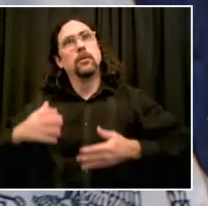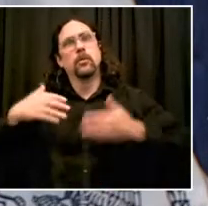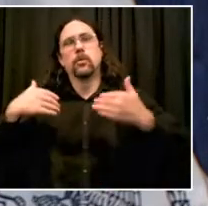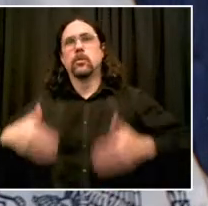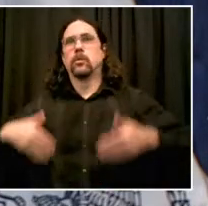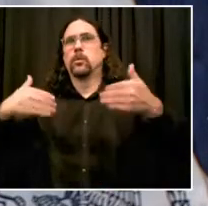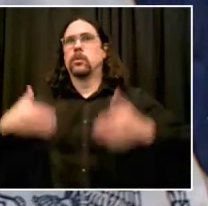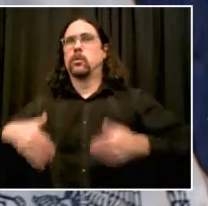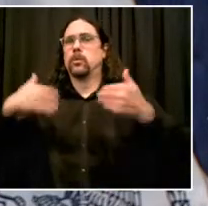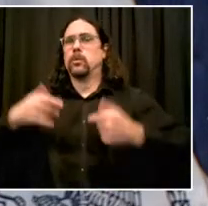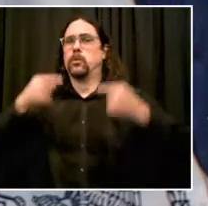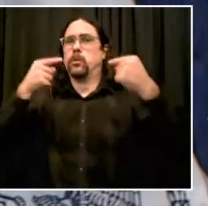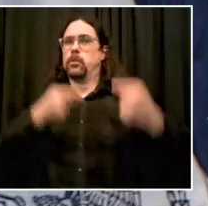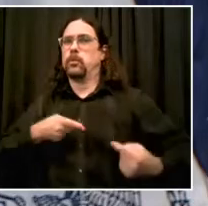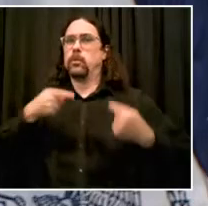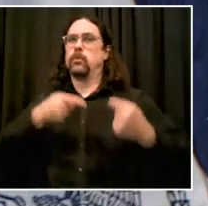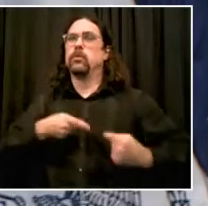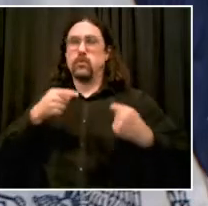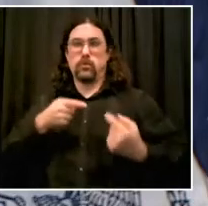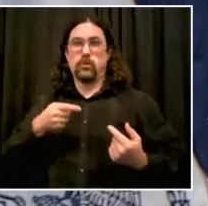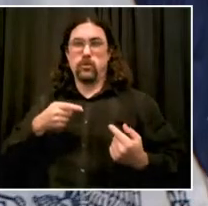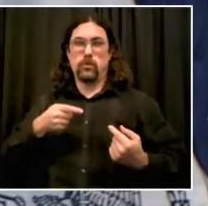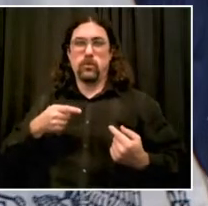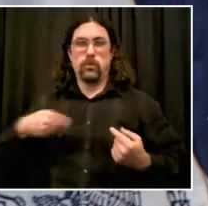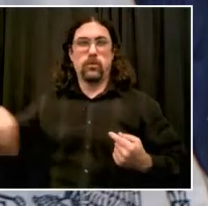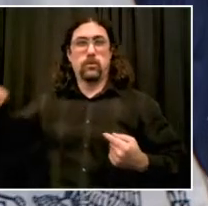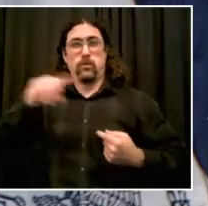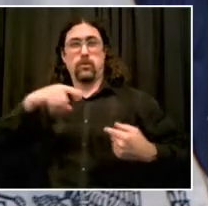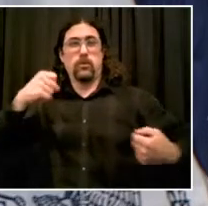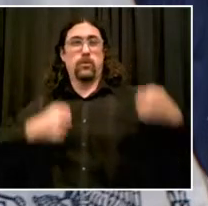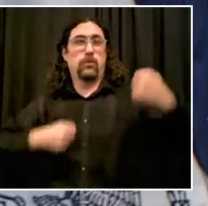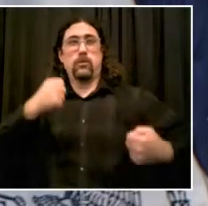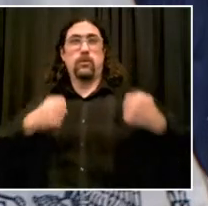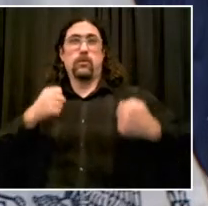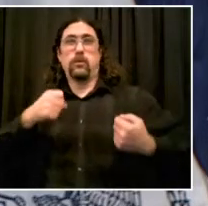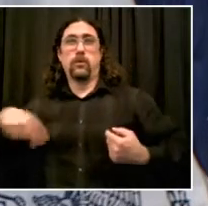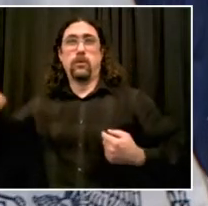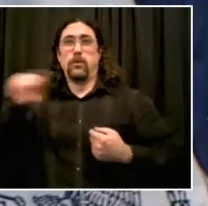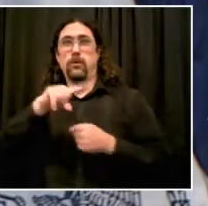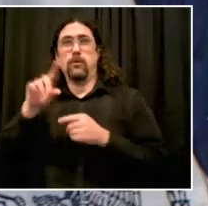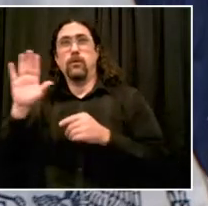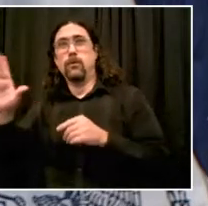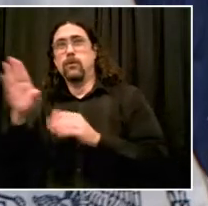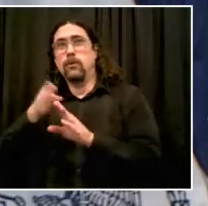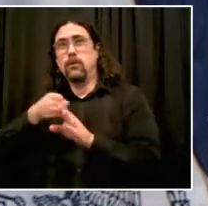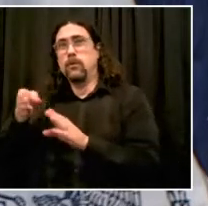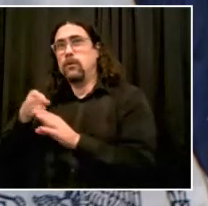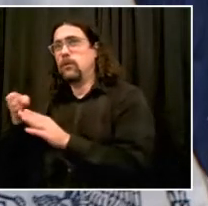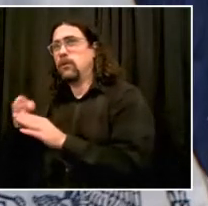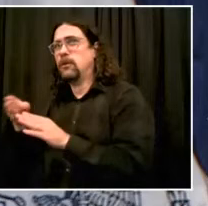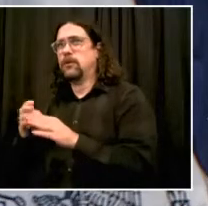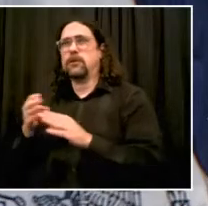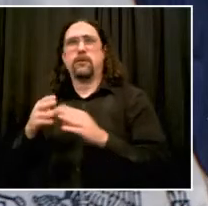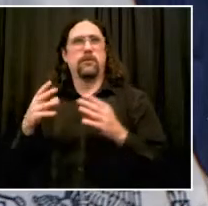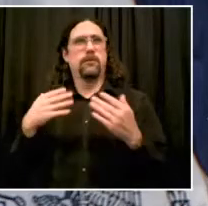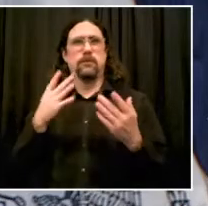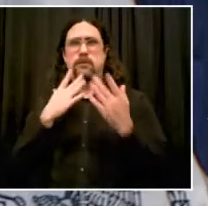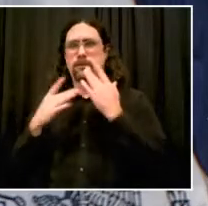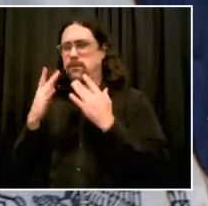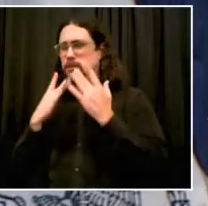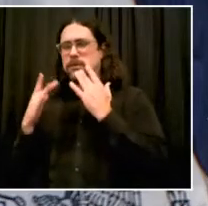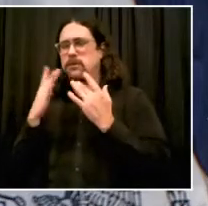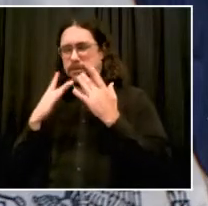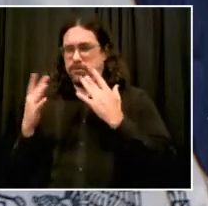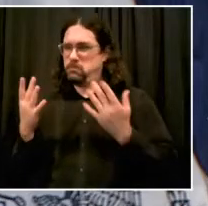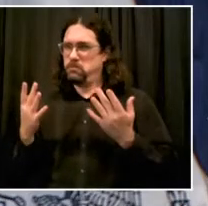a lot of credit for looking for every conceivable way to help drivers. In terms of some kind of bigger effort, that